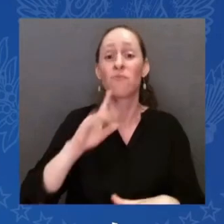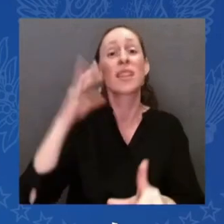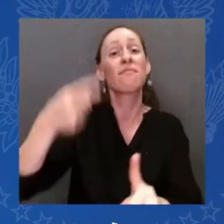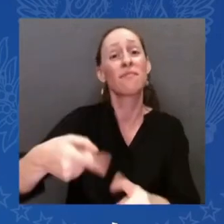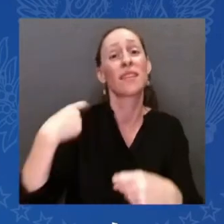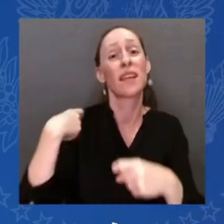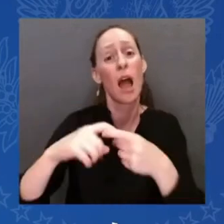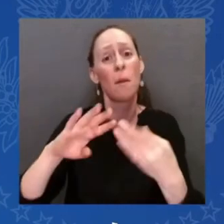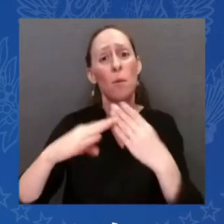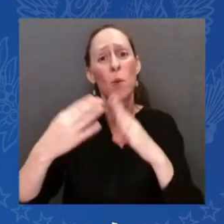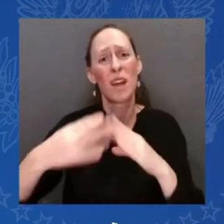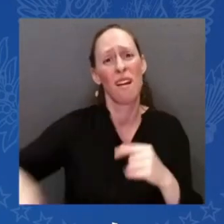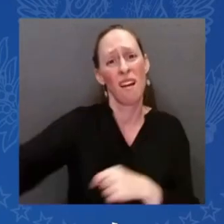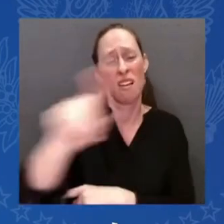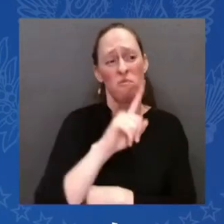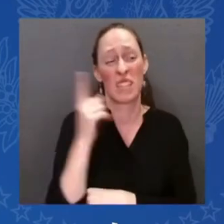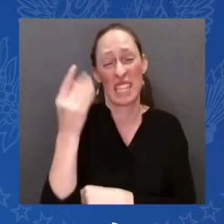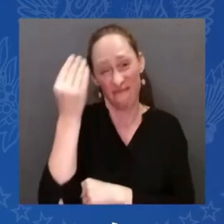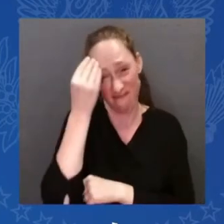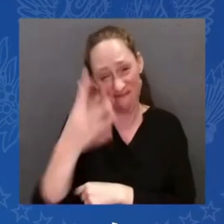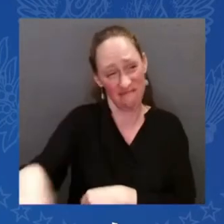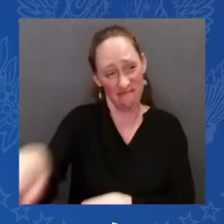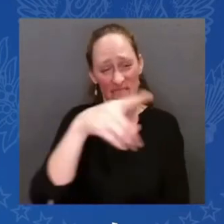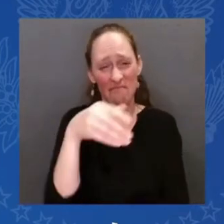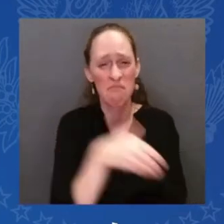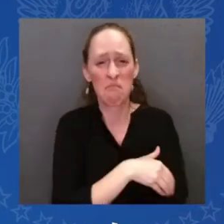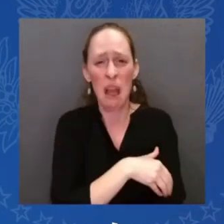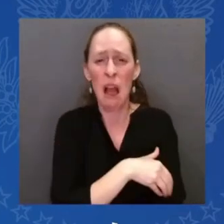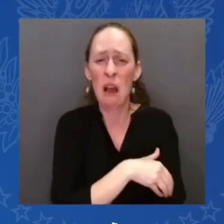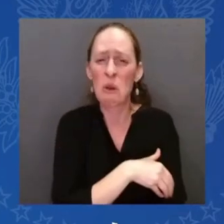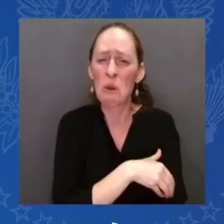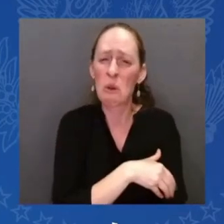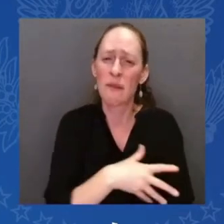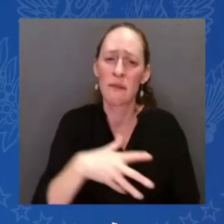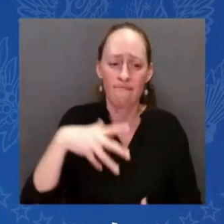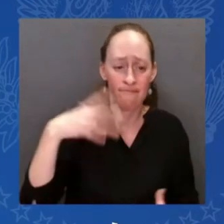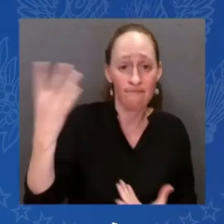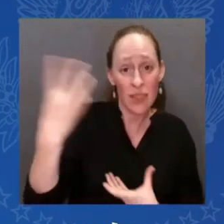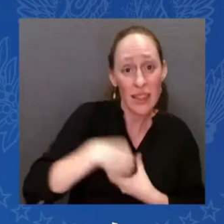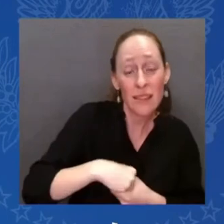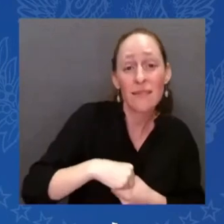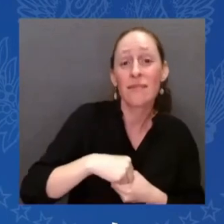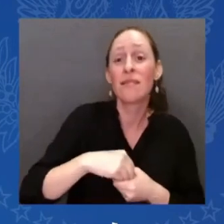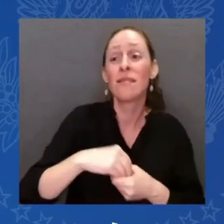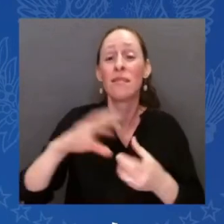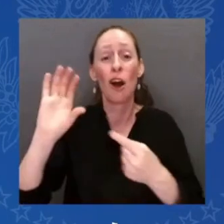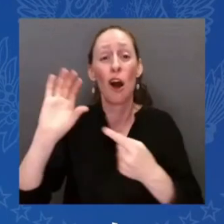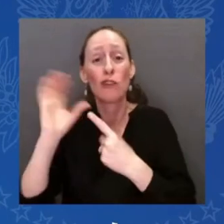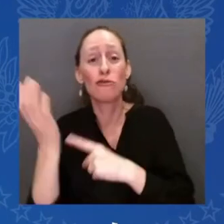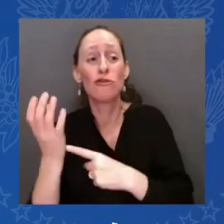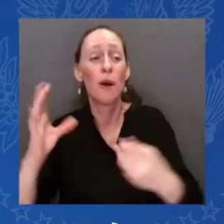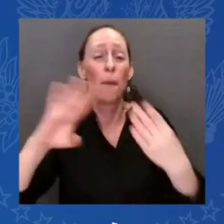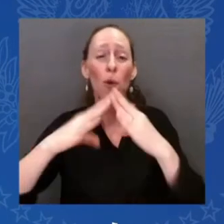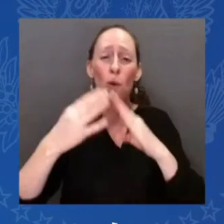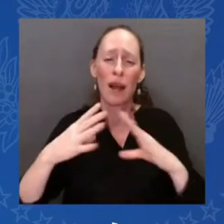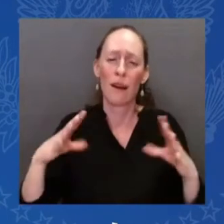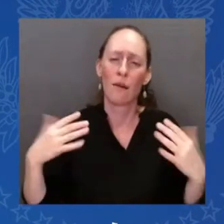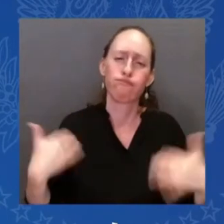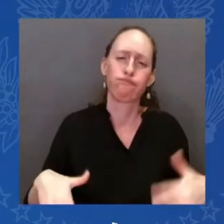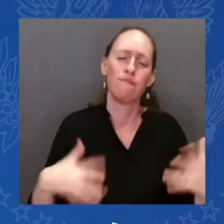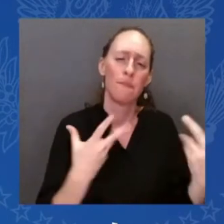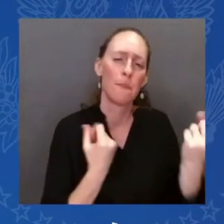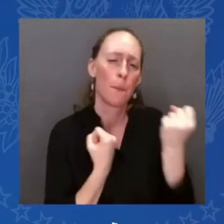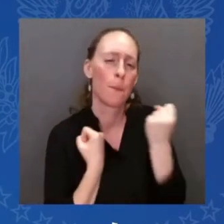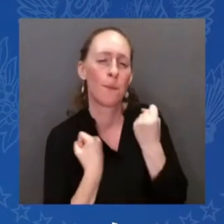within American culture. So we worked hard to produce this authentic film steeped in inclusion, both in front of and behind